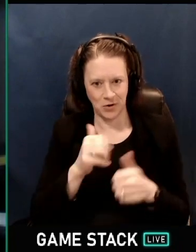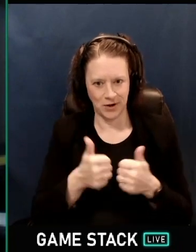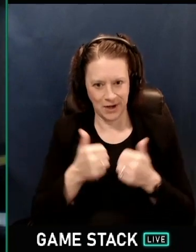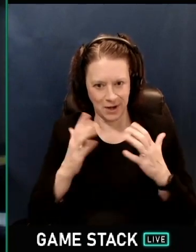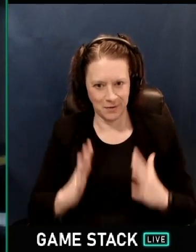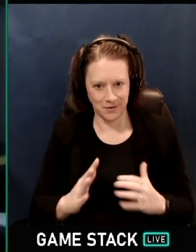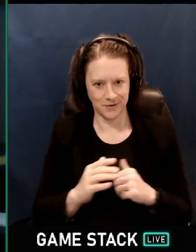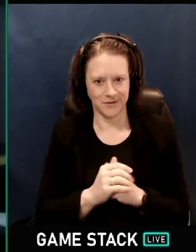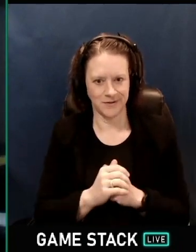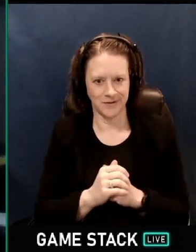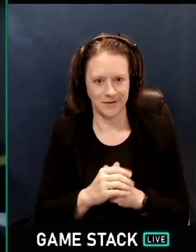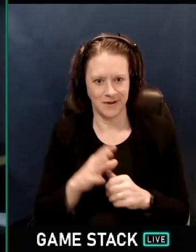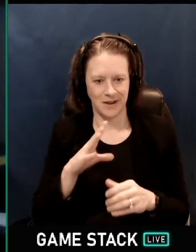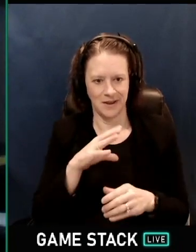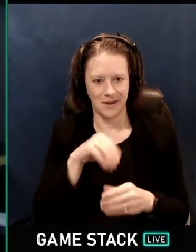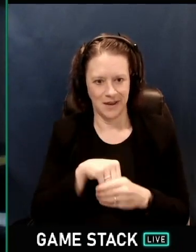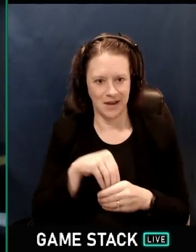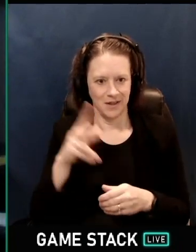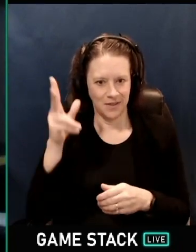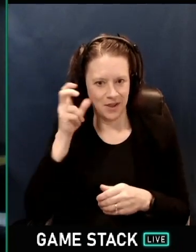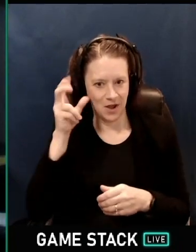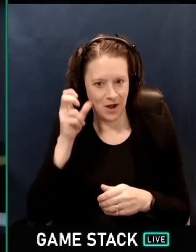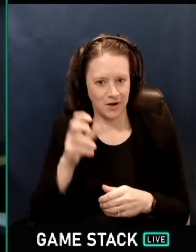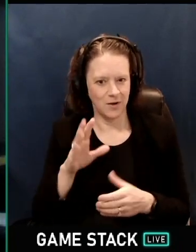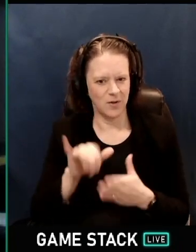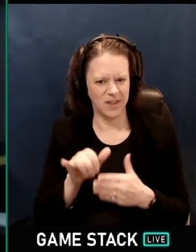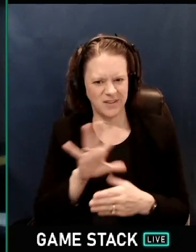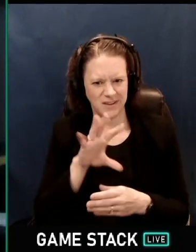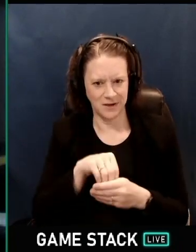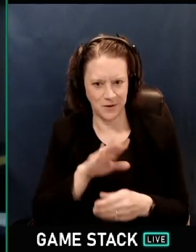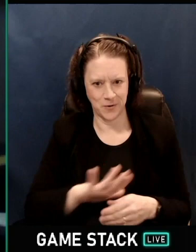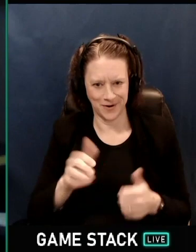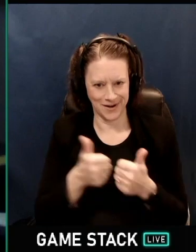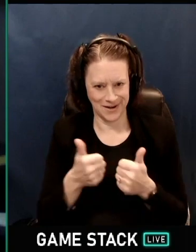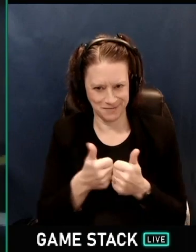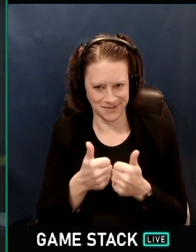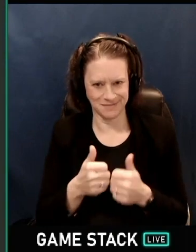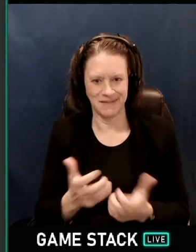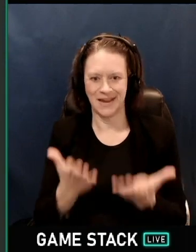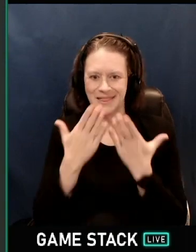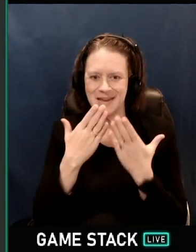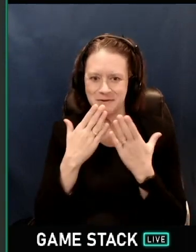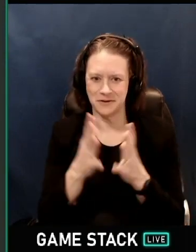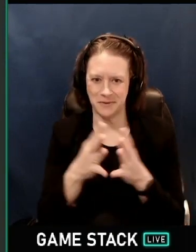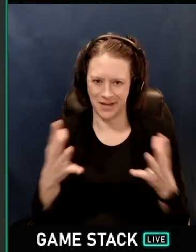and the audio that is in your games. Thank you very much.